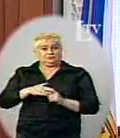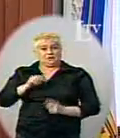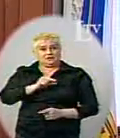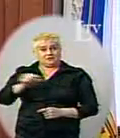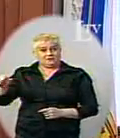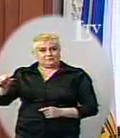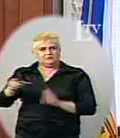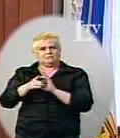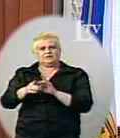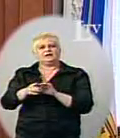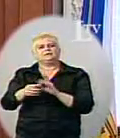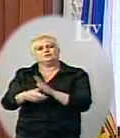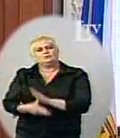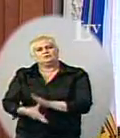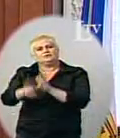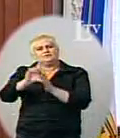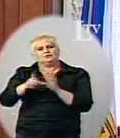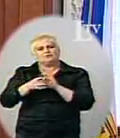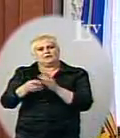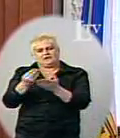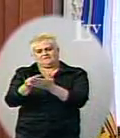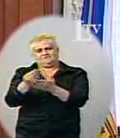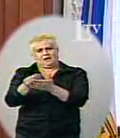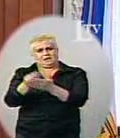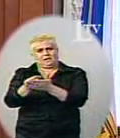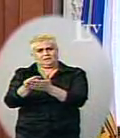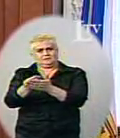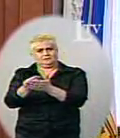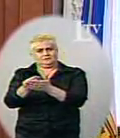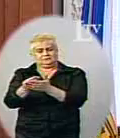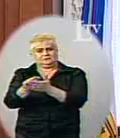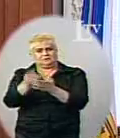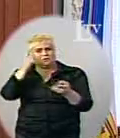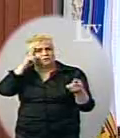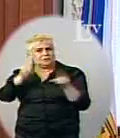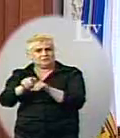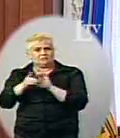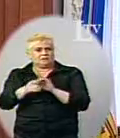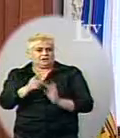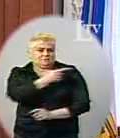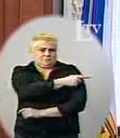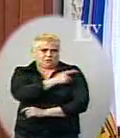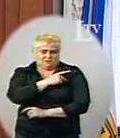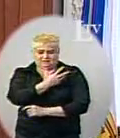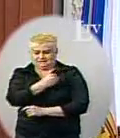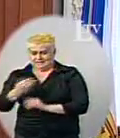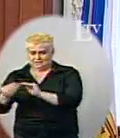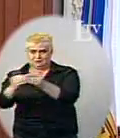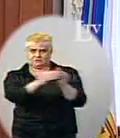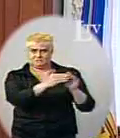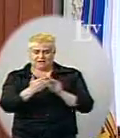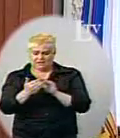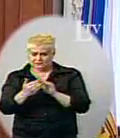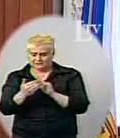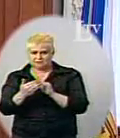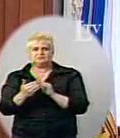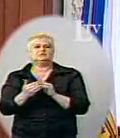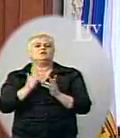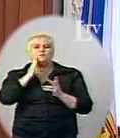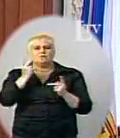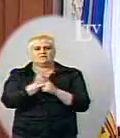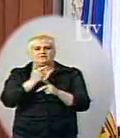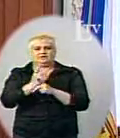collaborative review of the financial arrangement between the province and municipalities, which will result in recommendations